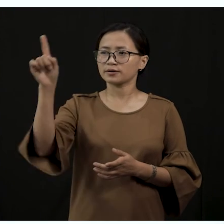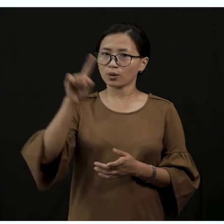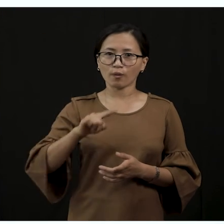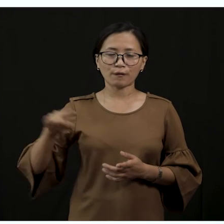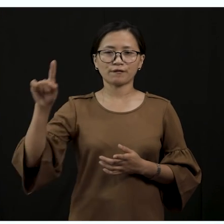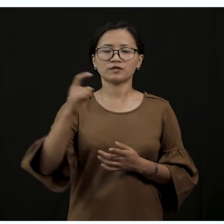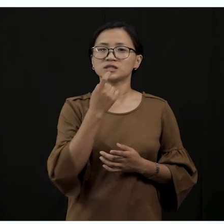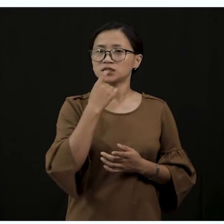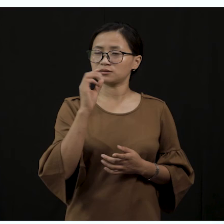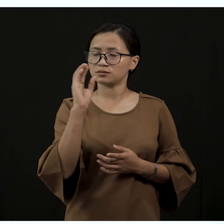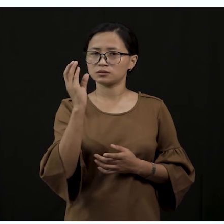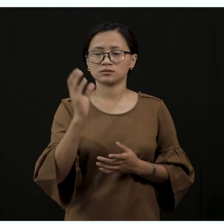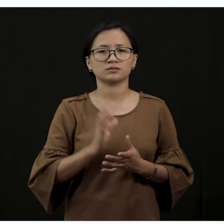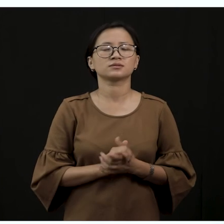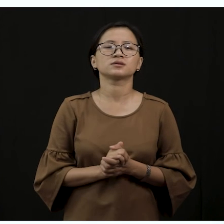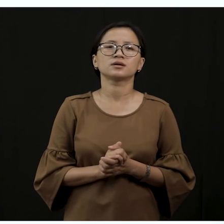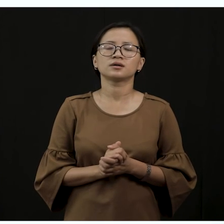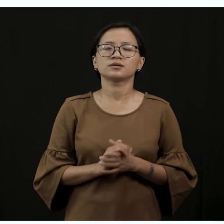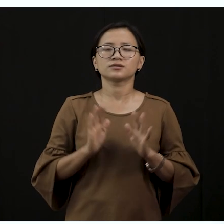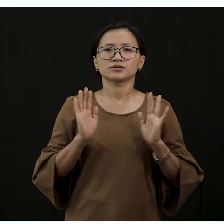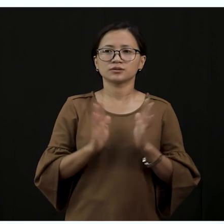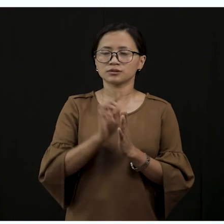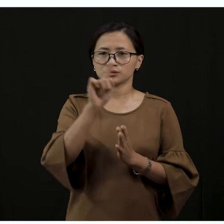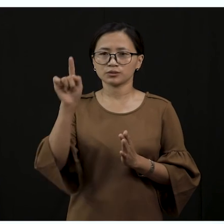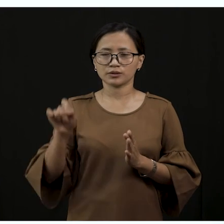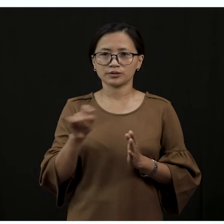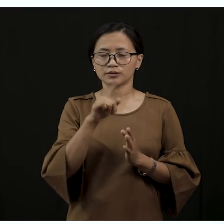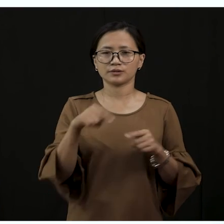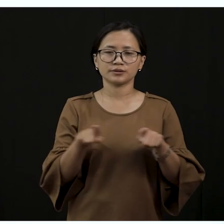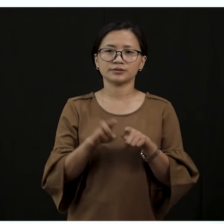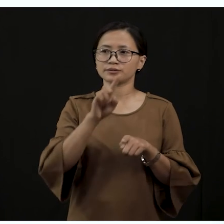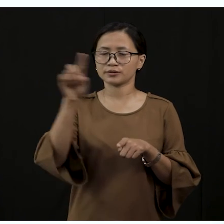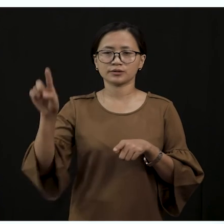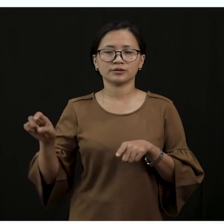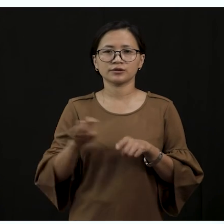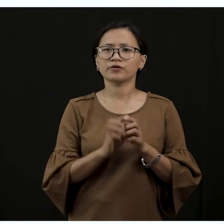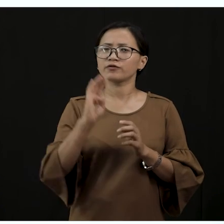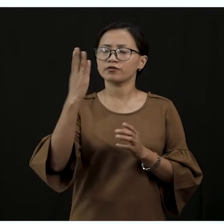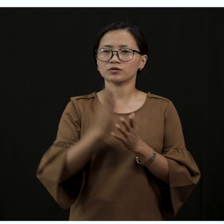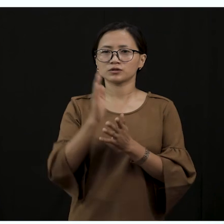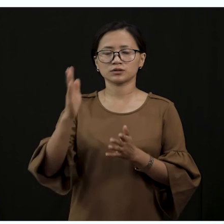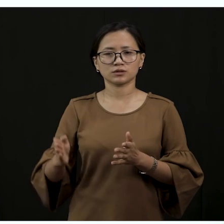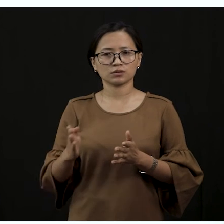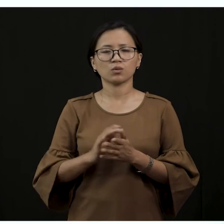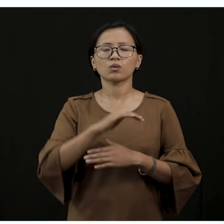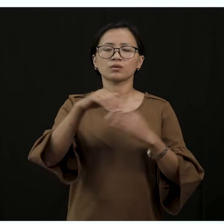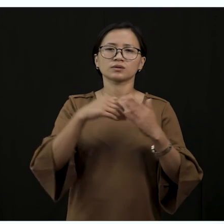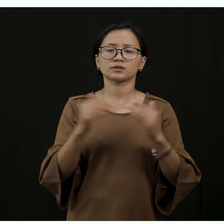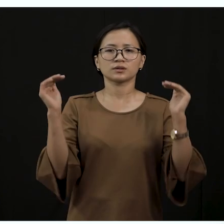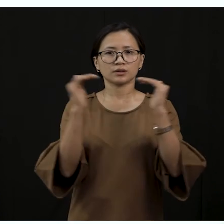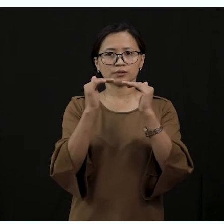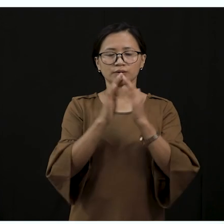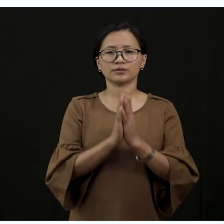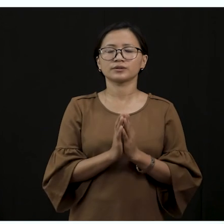oval. Square and a rectangle having 4 sides. In square, all the sides are equal